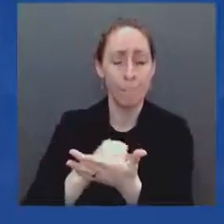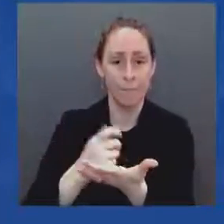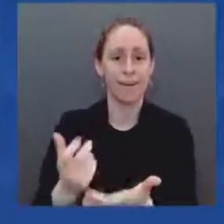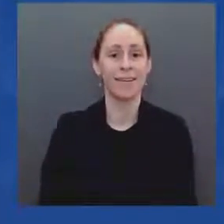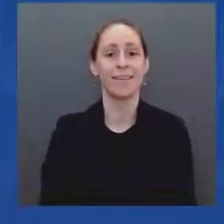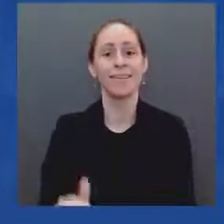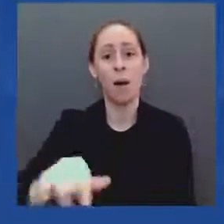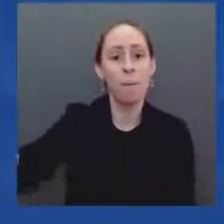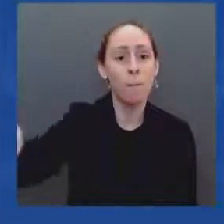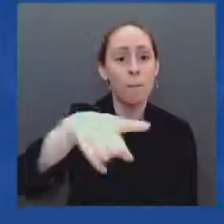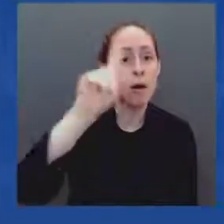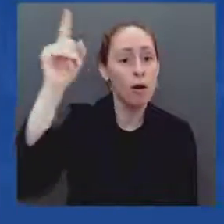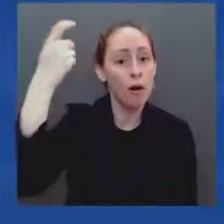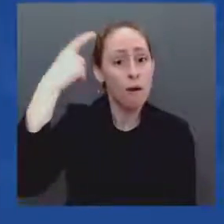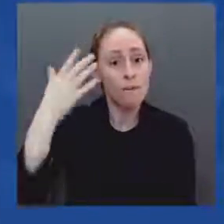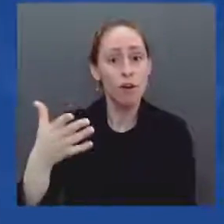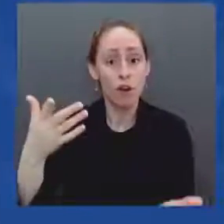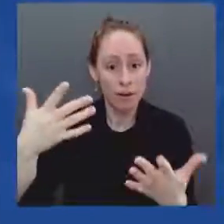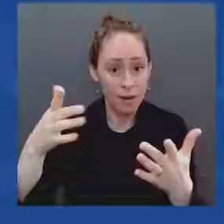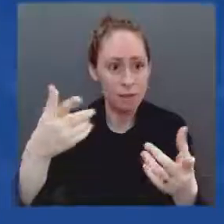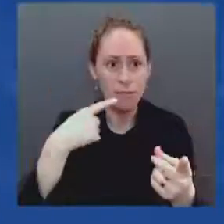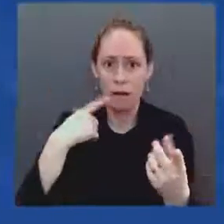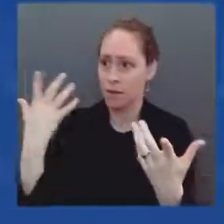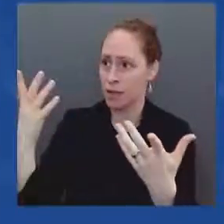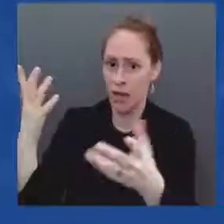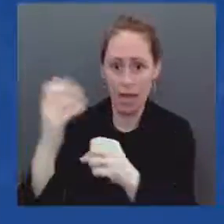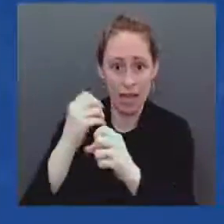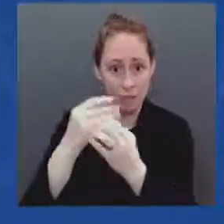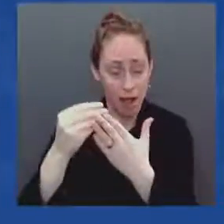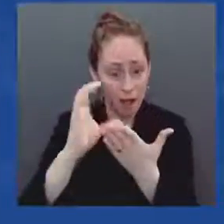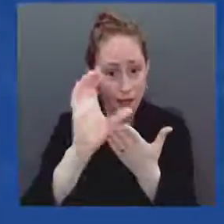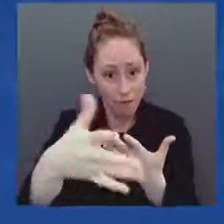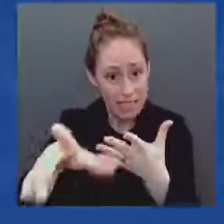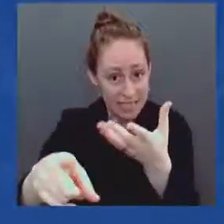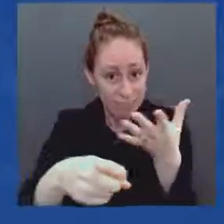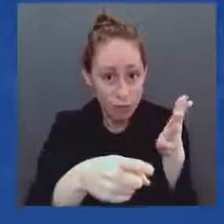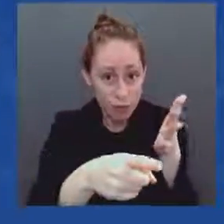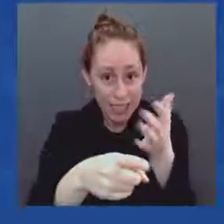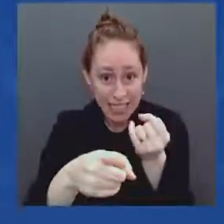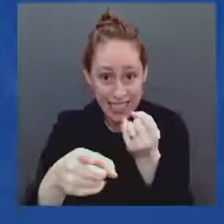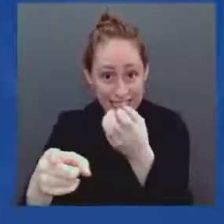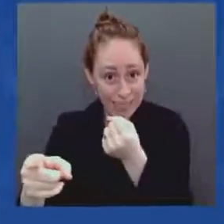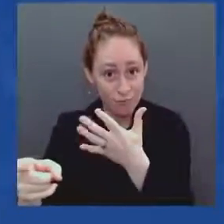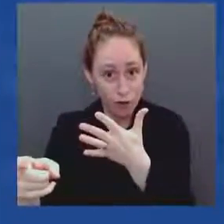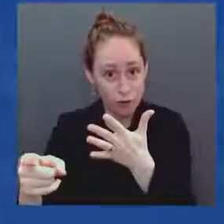money. And we're going to send you more. You keep using it as well as you have.